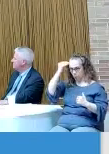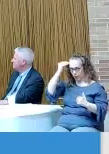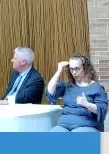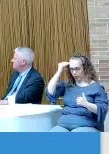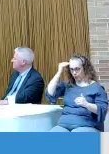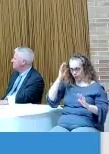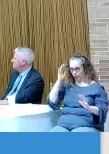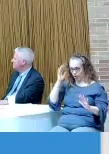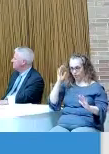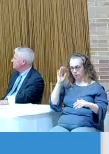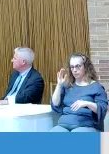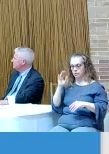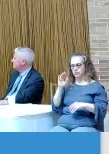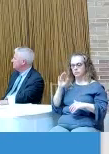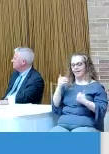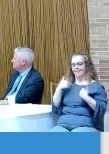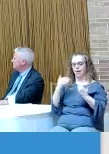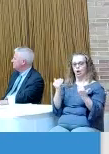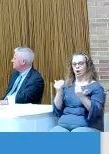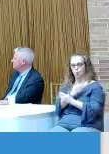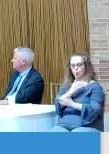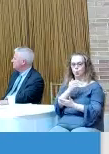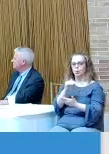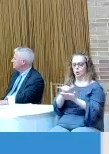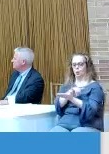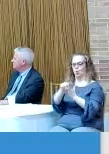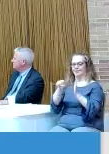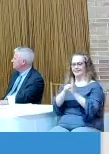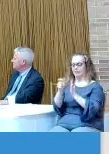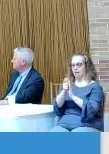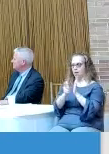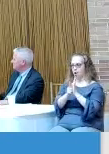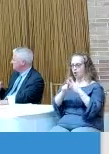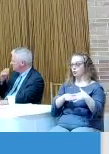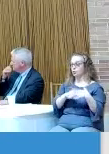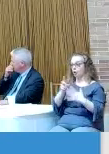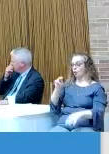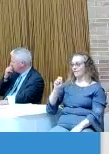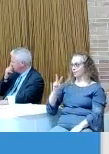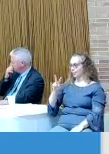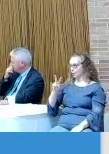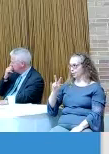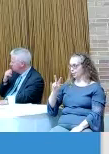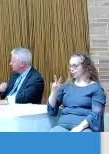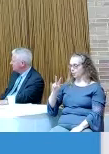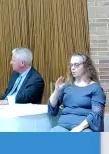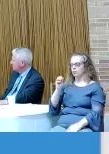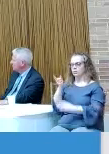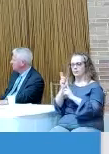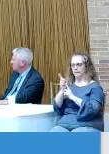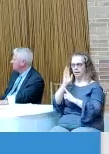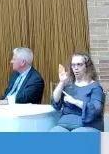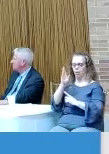um radar that there is a new New York state law that will be in effect in November and in a minute I'll talk to you about a